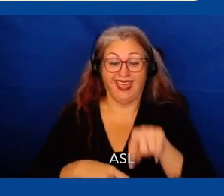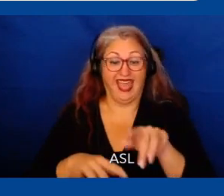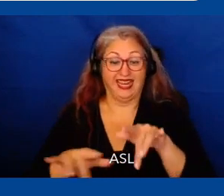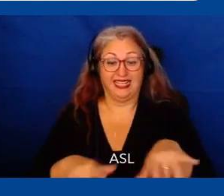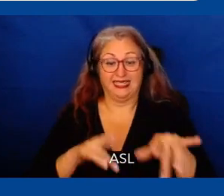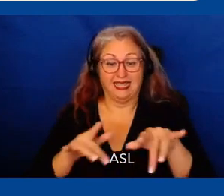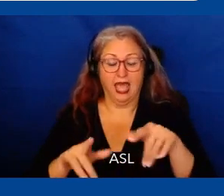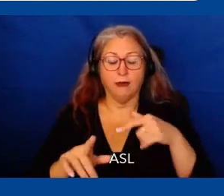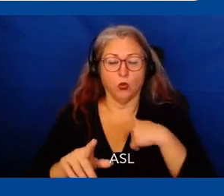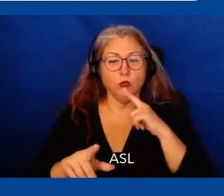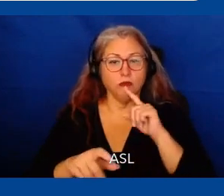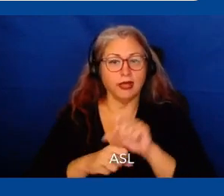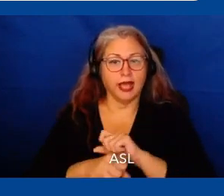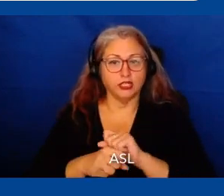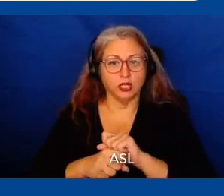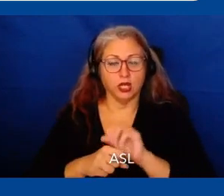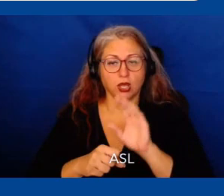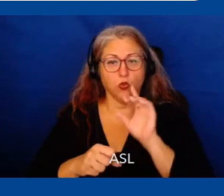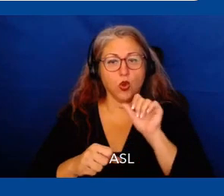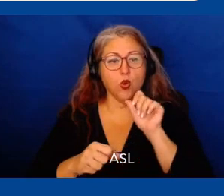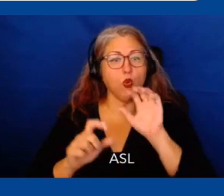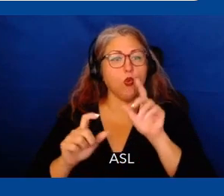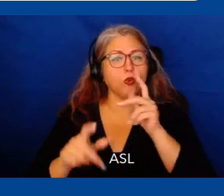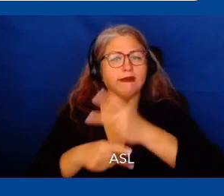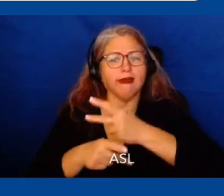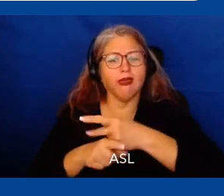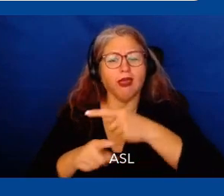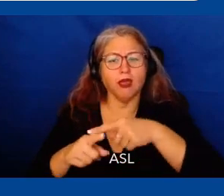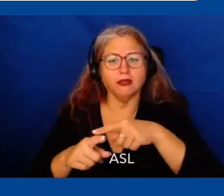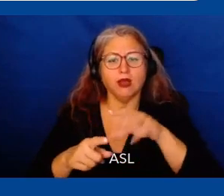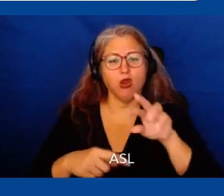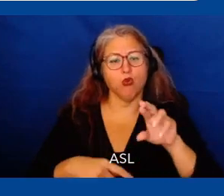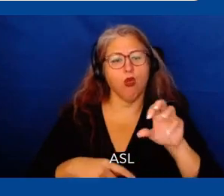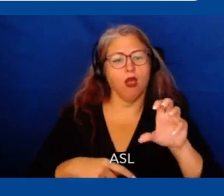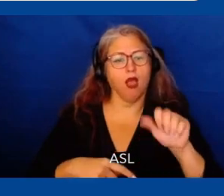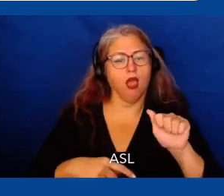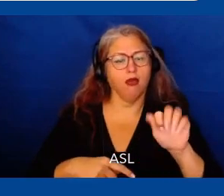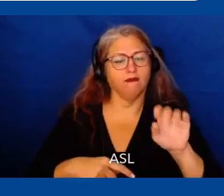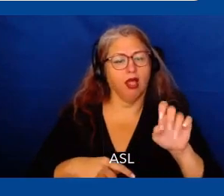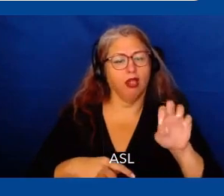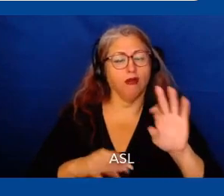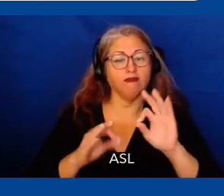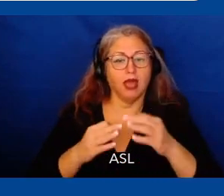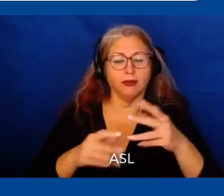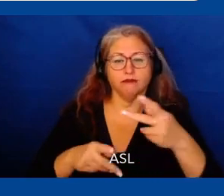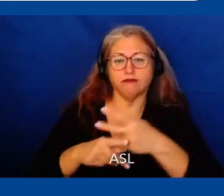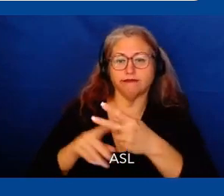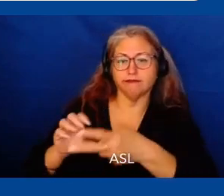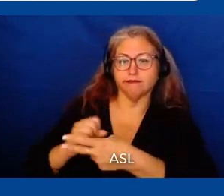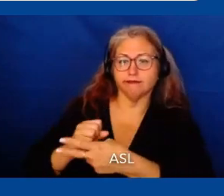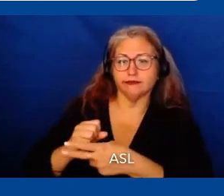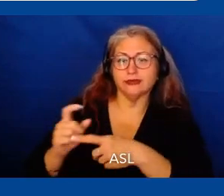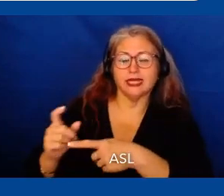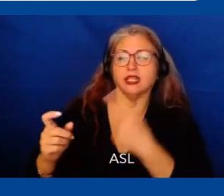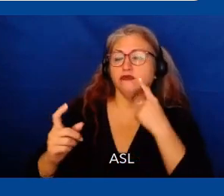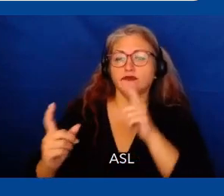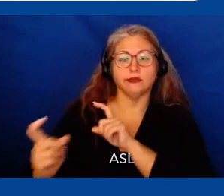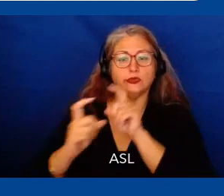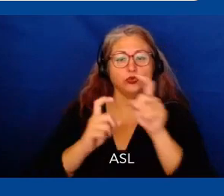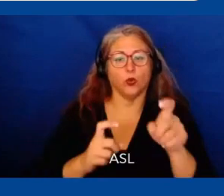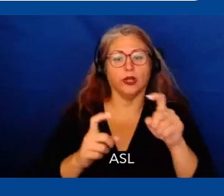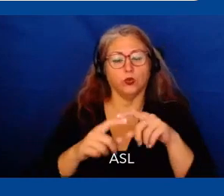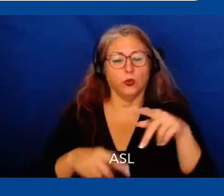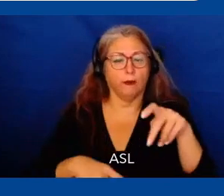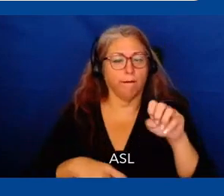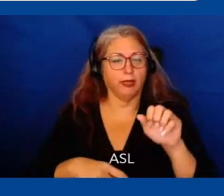actually maintained by the family, the Rockefeller family, and the Rockefeller family just donated to the Peabody